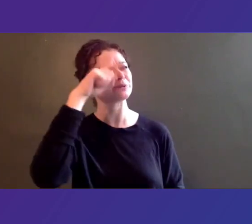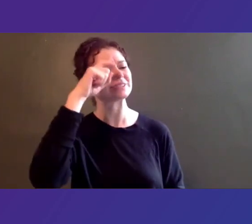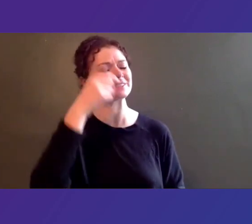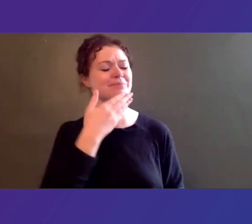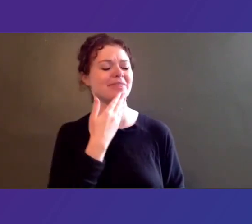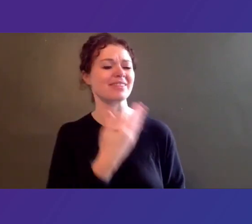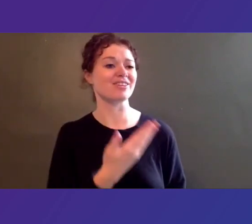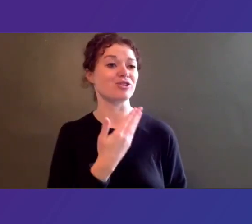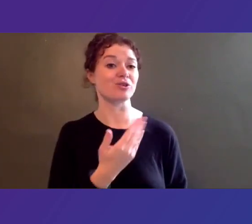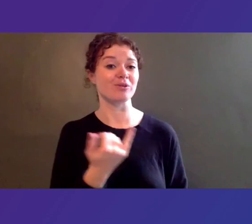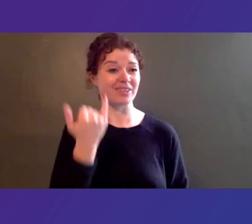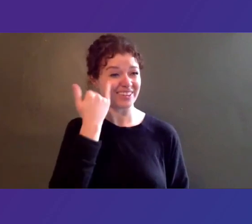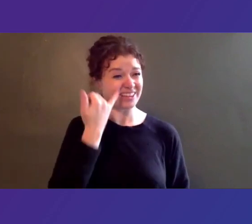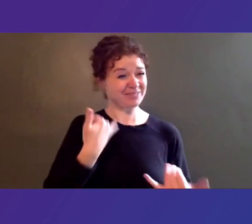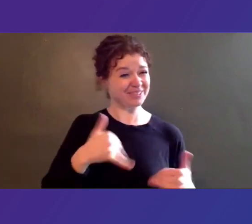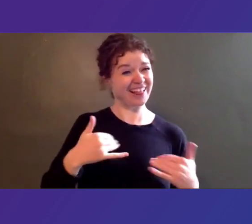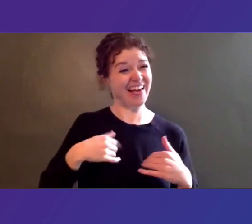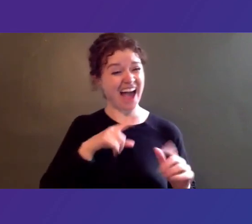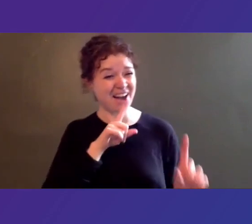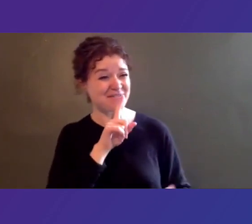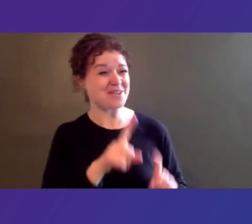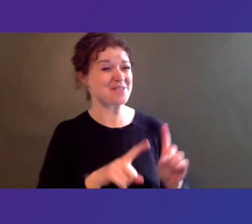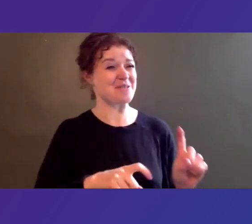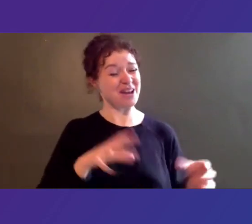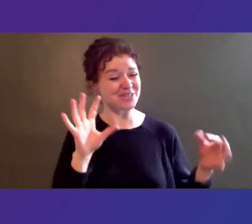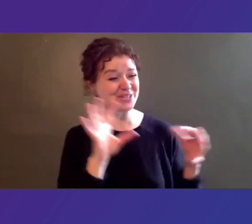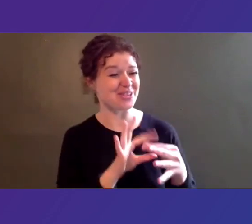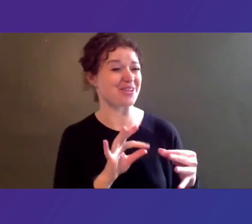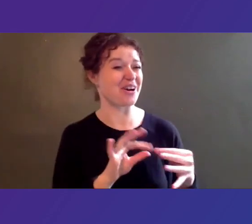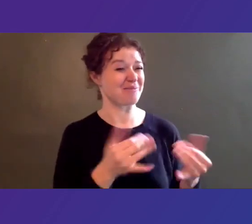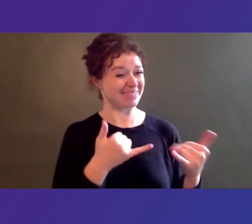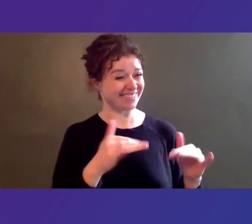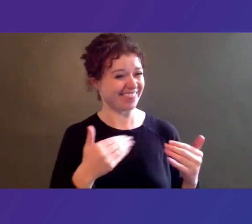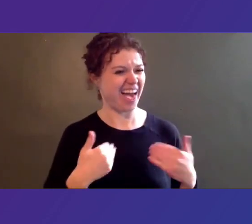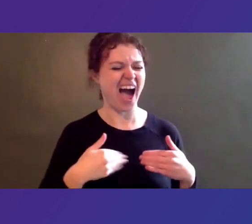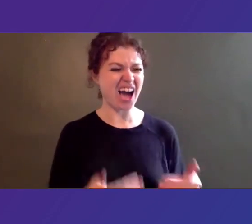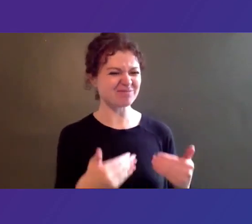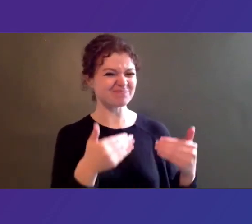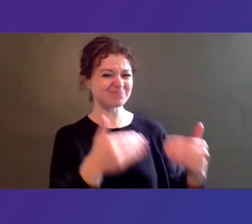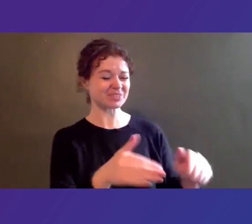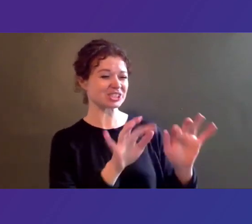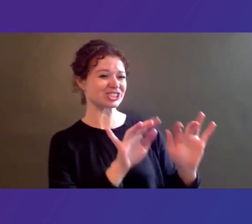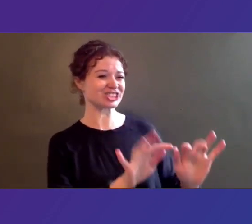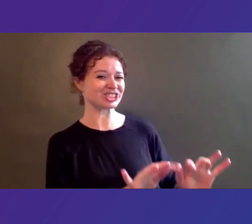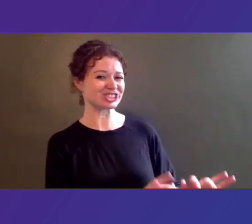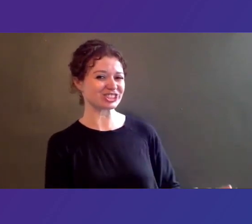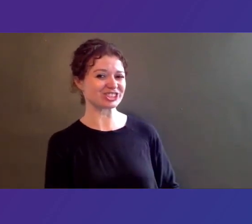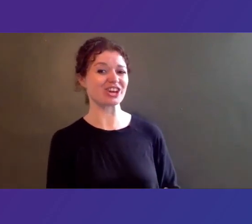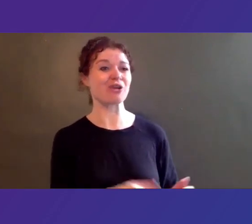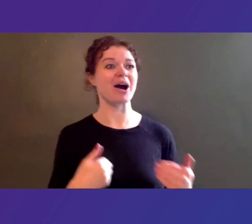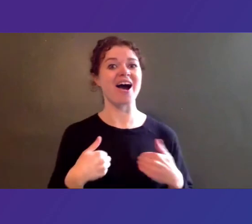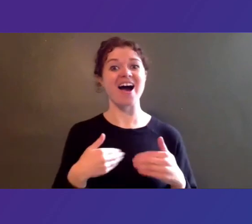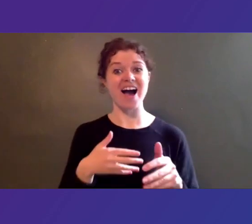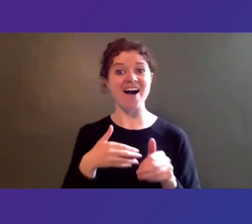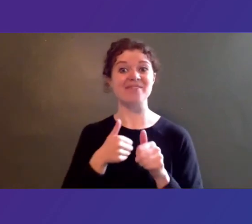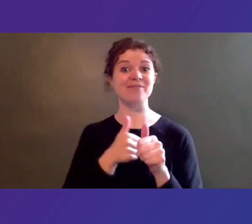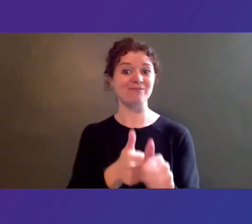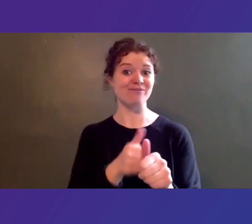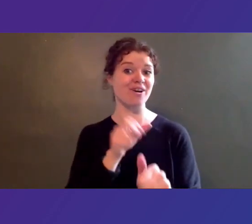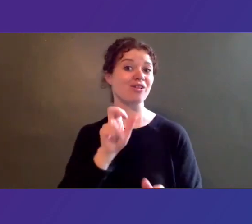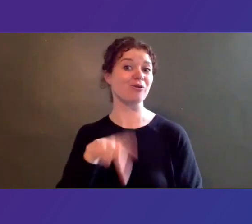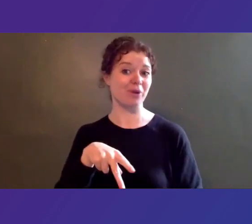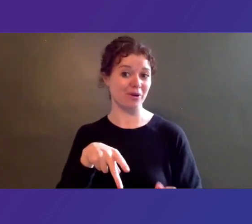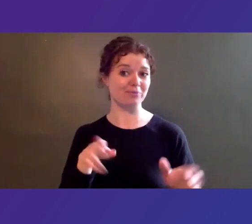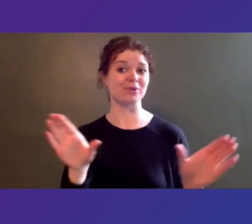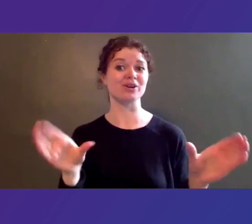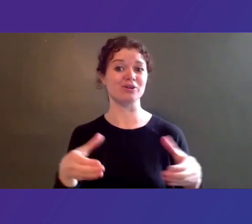any lingering questions or concerns, comments, affirmations. Submit those on the session follow-up in the community board. You'll